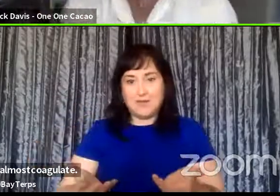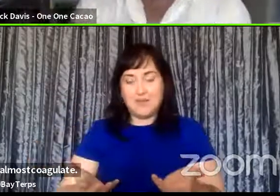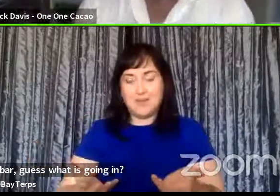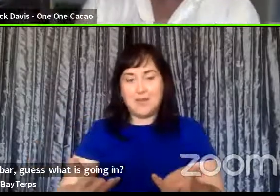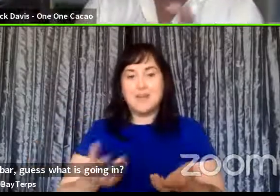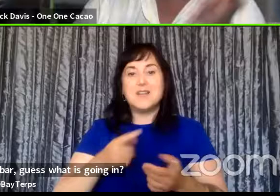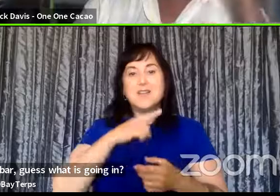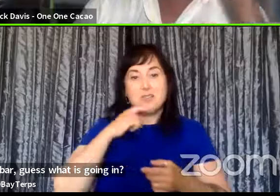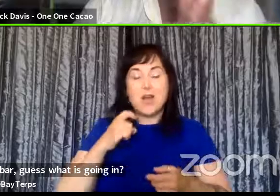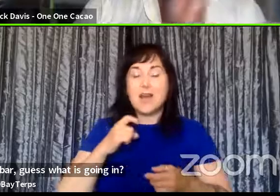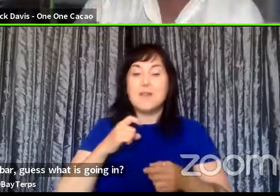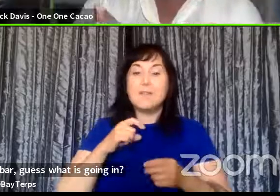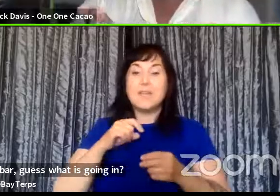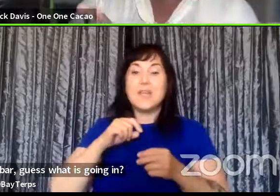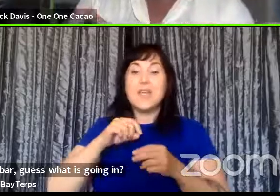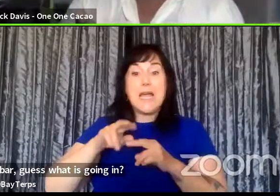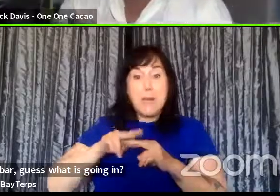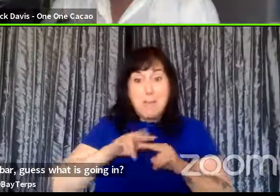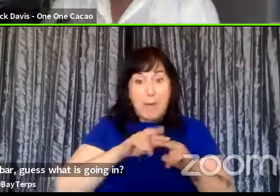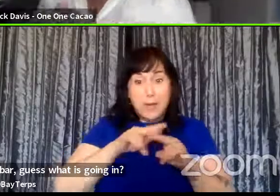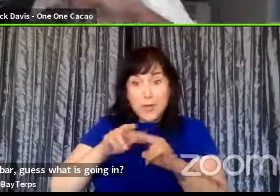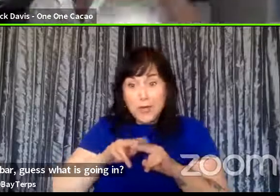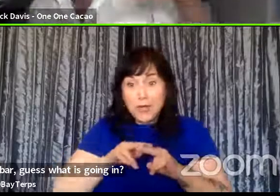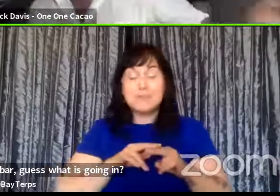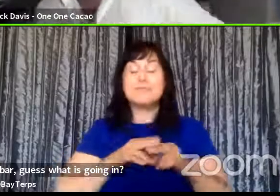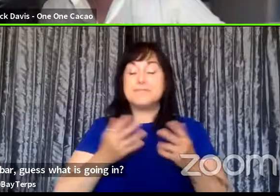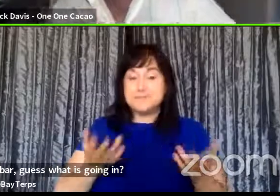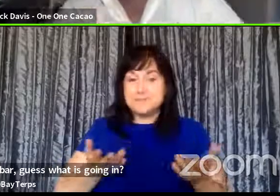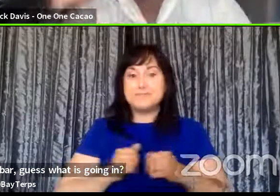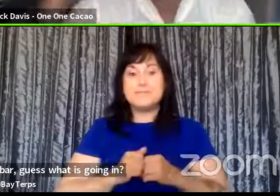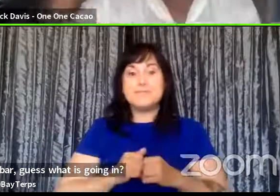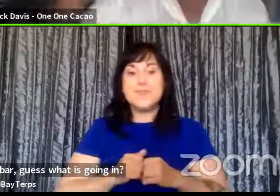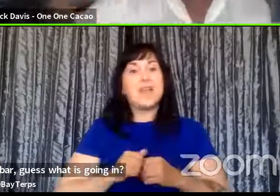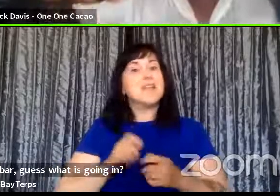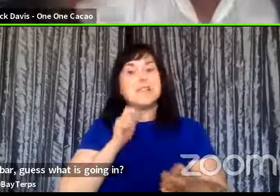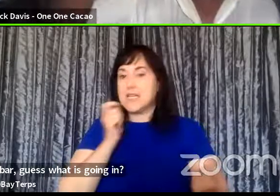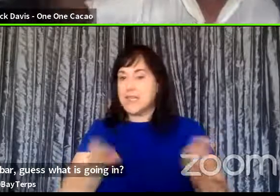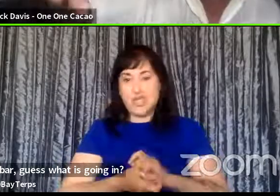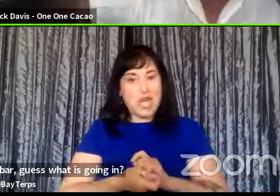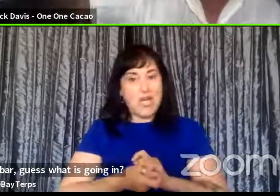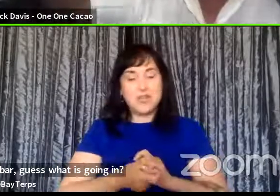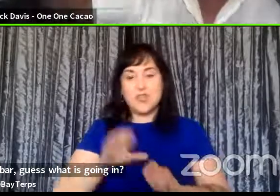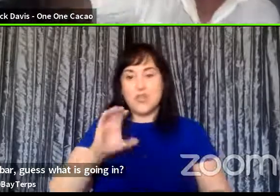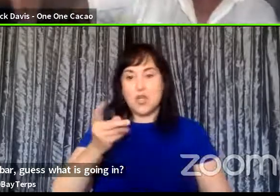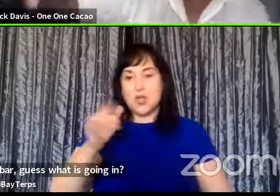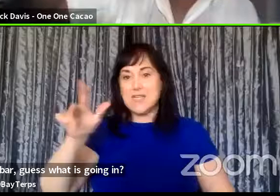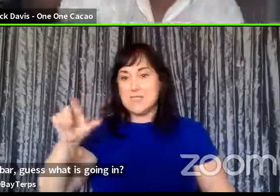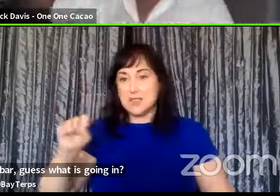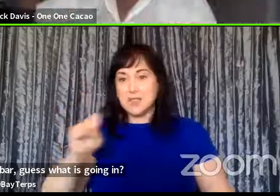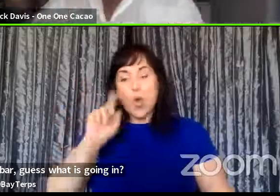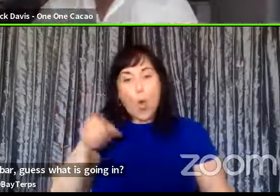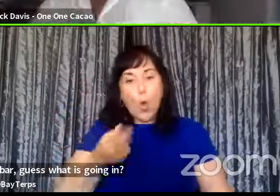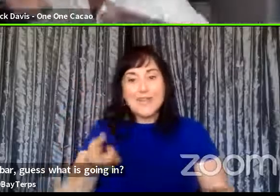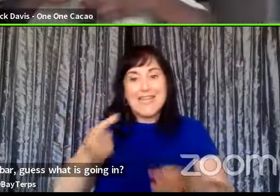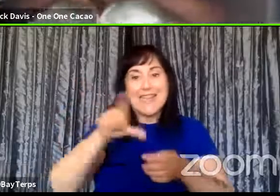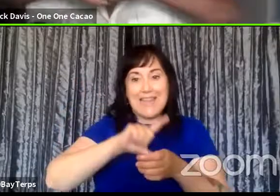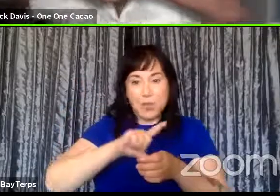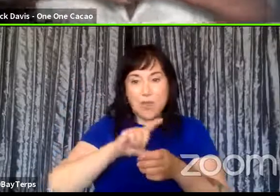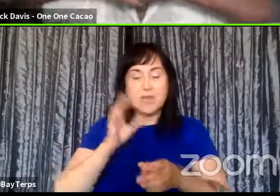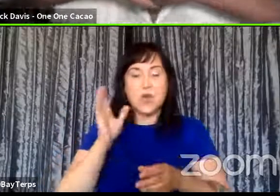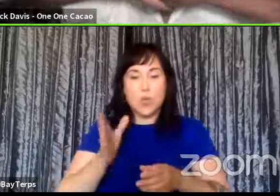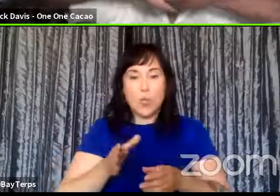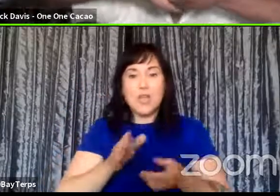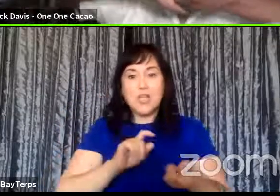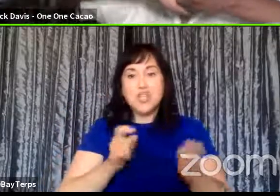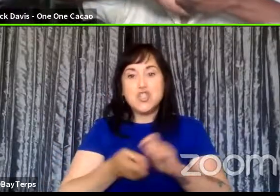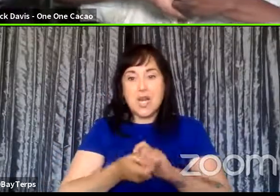chili pepper, yeah, absolutely. It doesn't change the crystals. Remember, Lisa, it's only liquid which is going to change how all